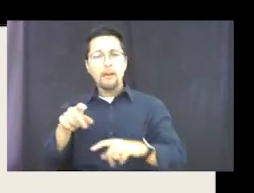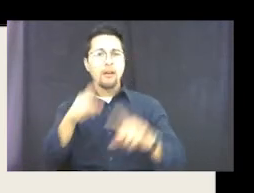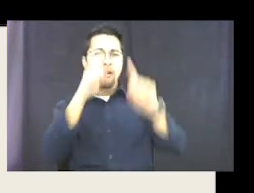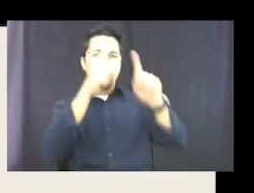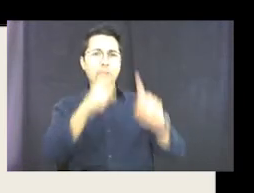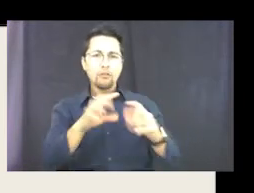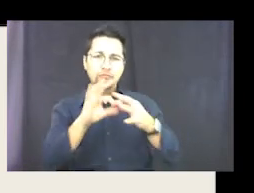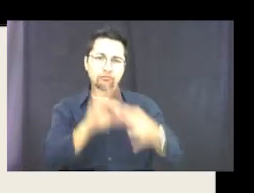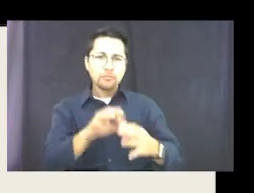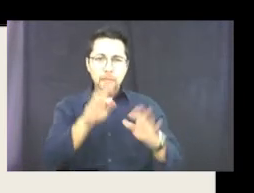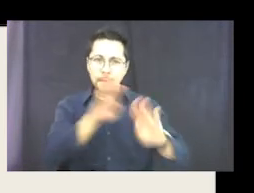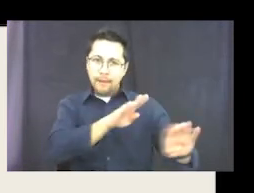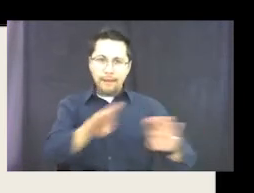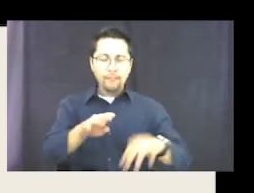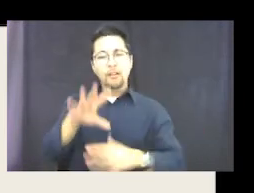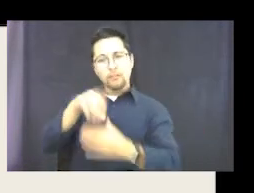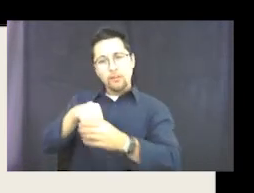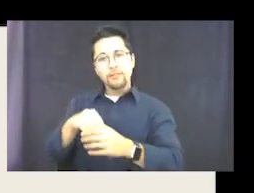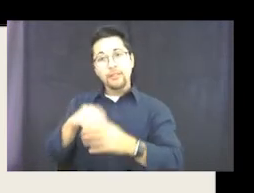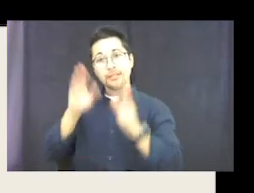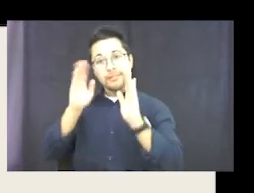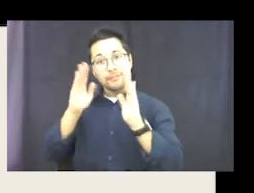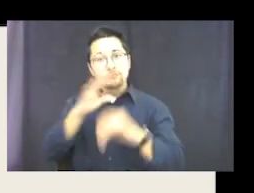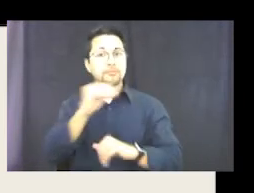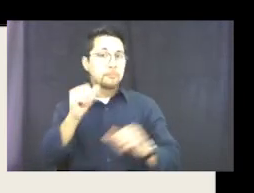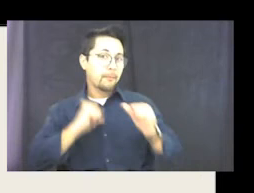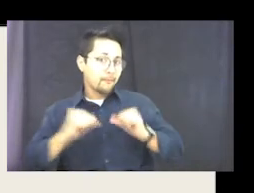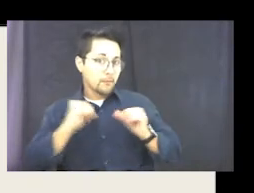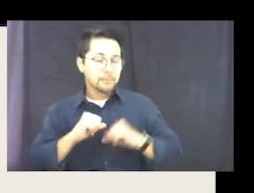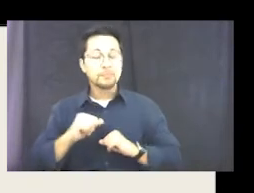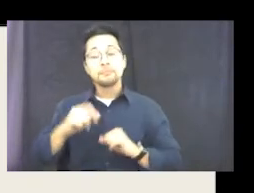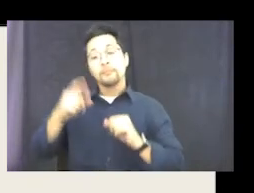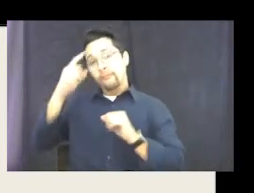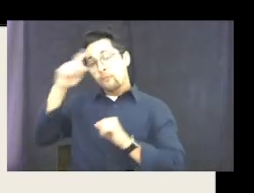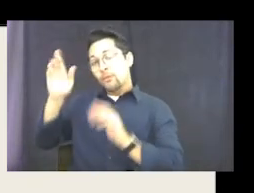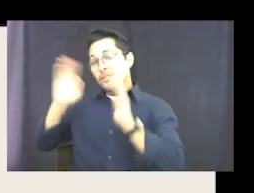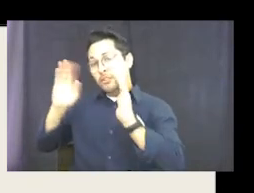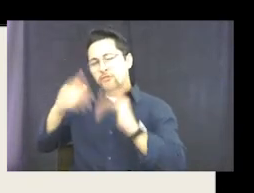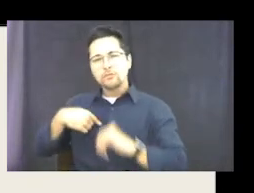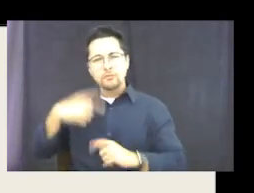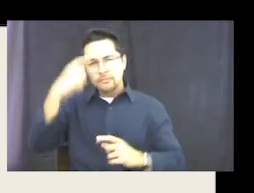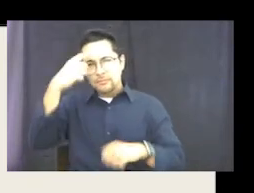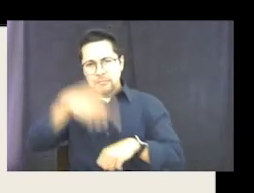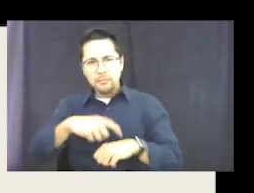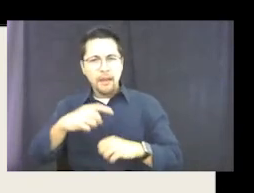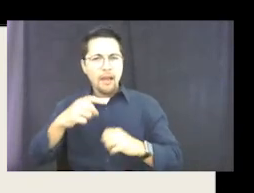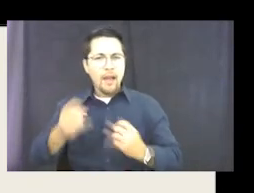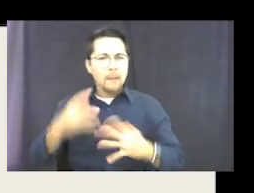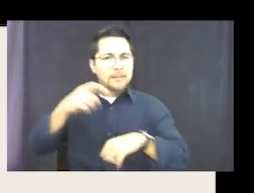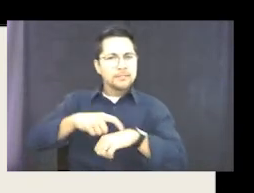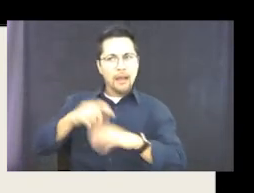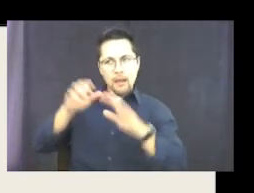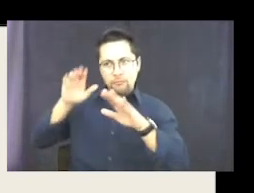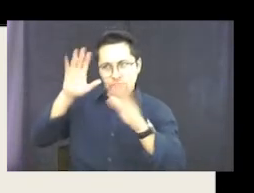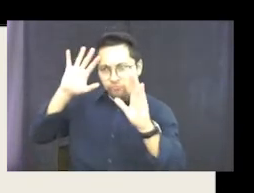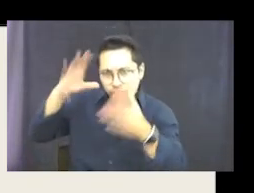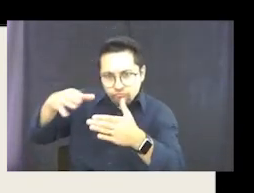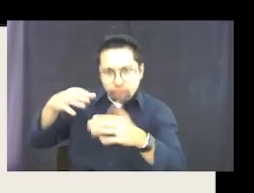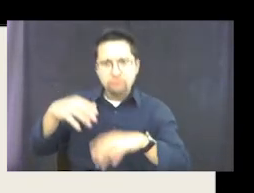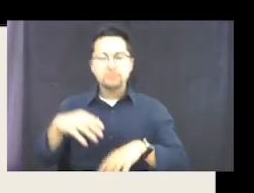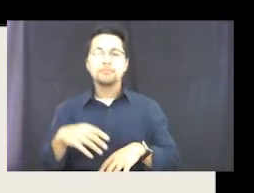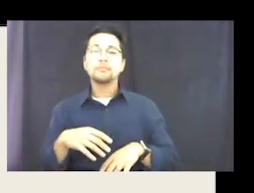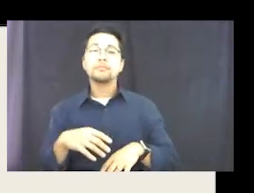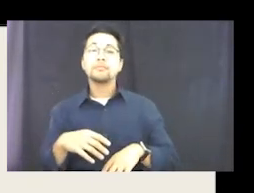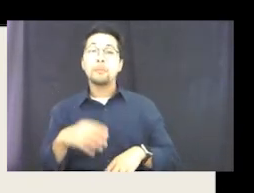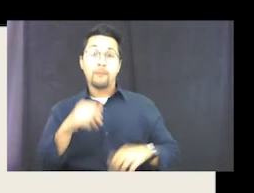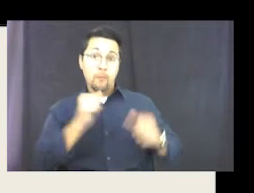behavior involve attention and performance. When we think of attention, we look at time on task and engagement. When we